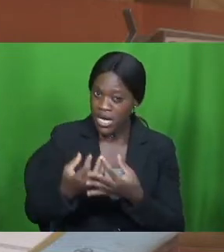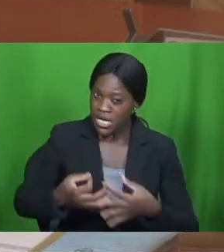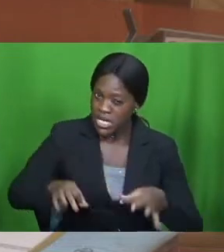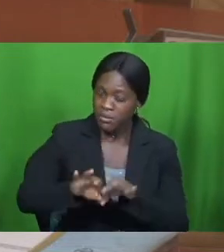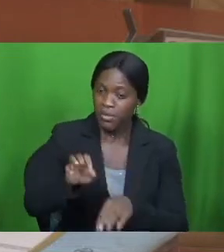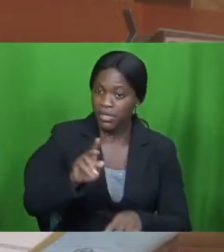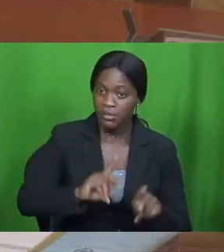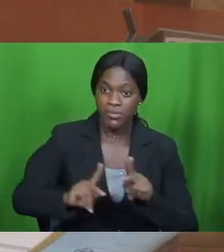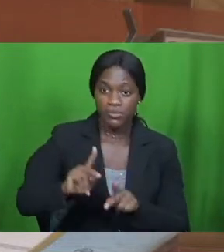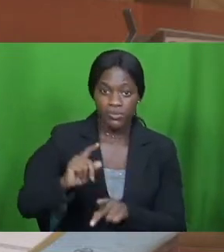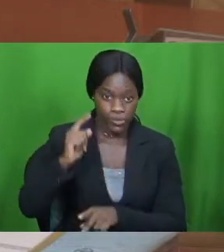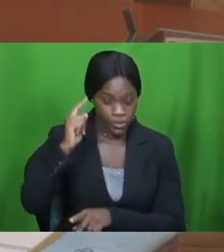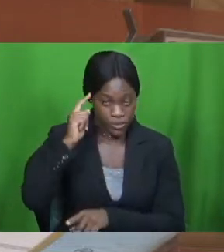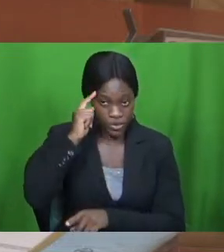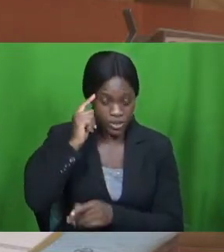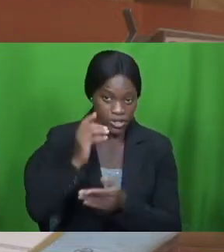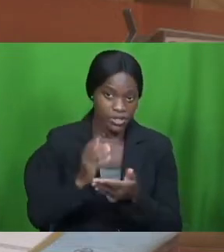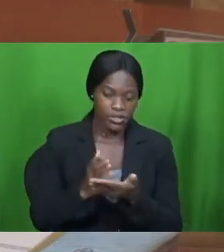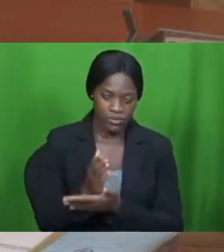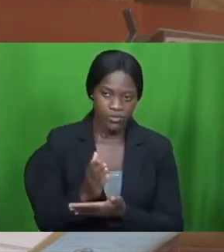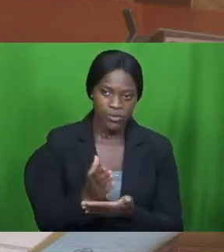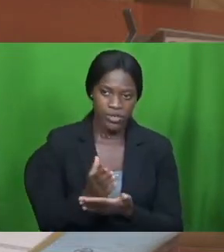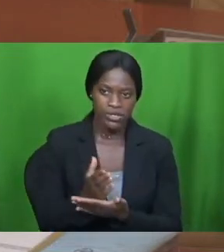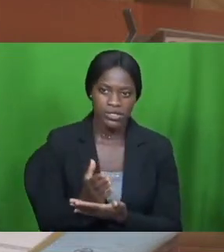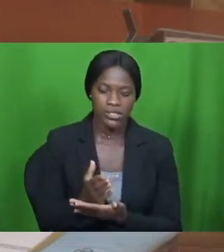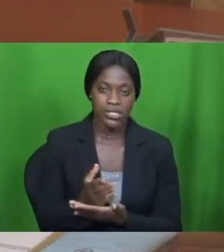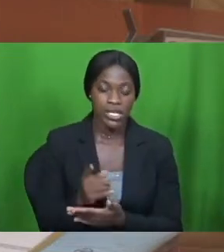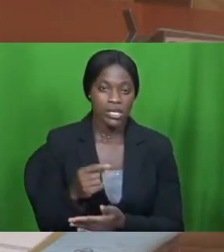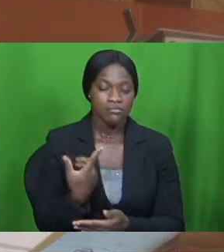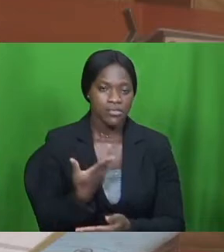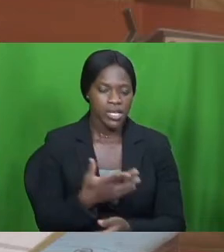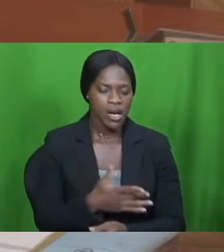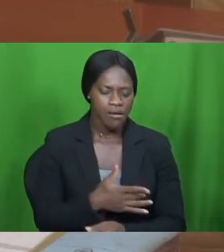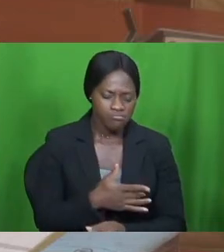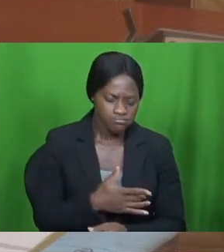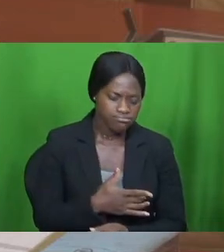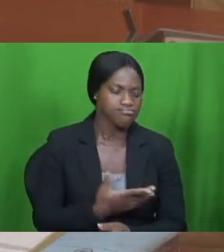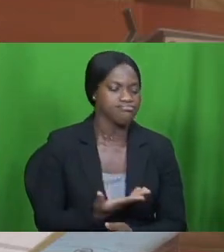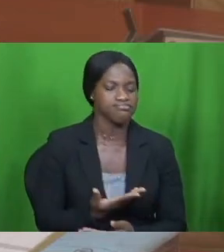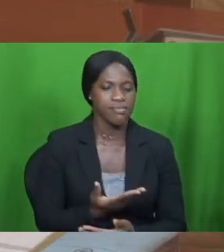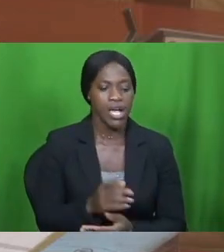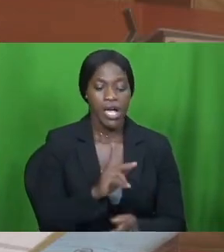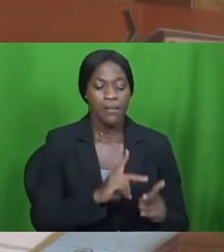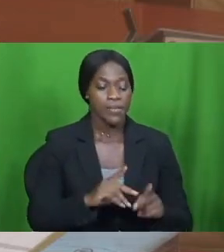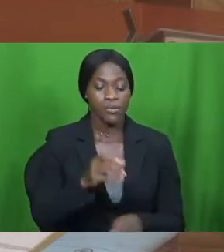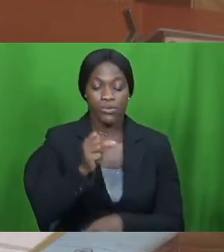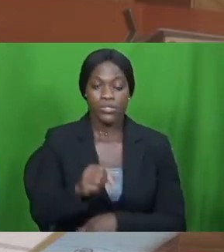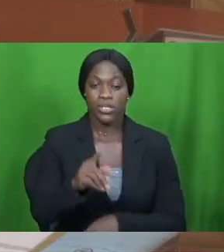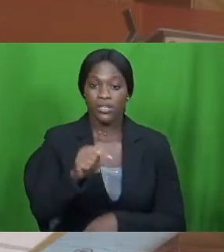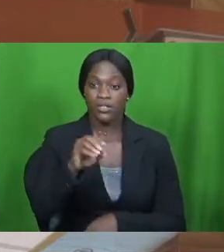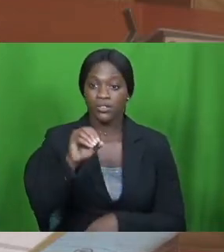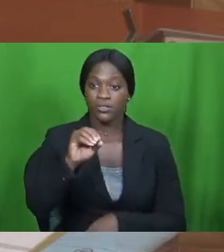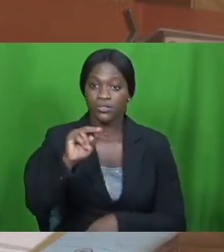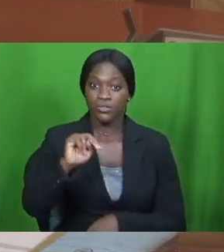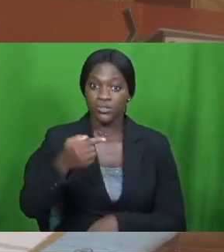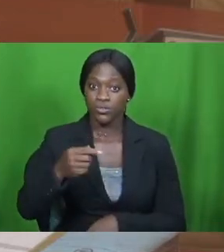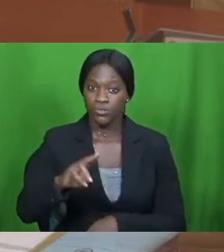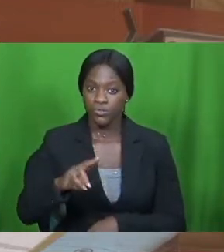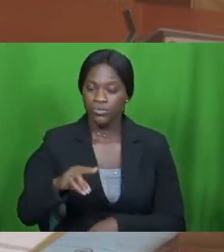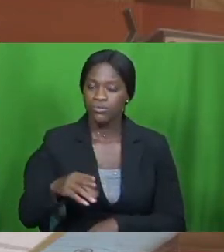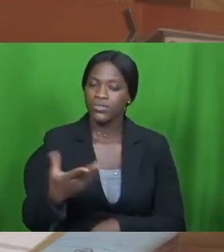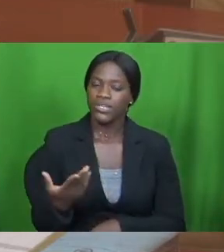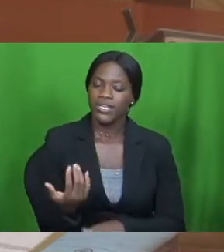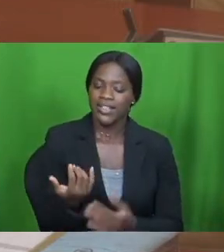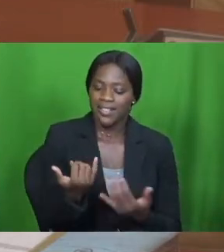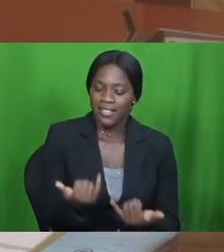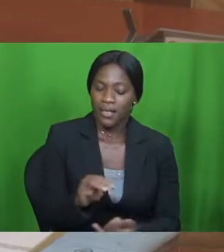I think it will not be out of place. Having said that, I share in the pain of the people of South Dong, and the current member particularly,